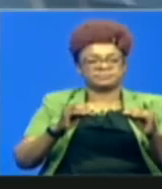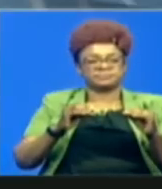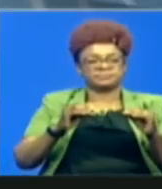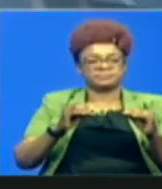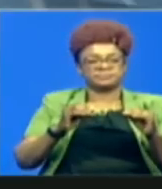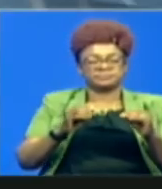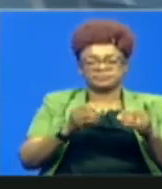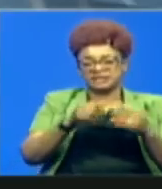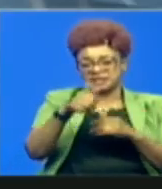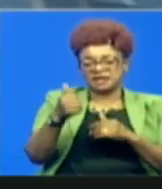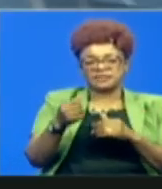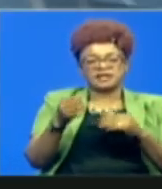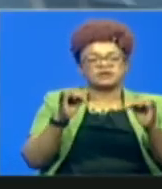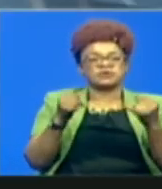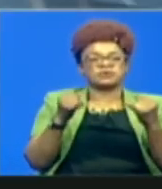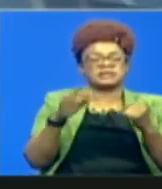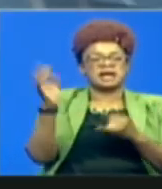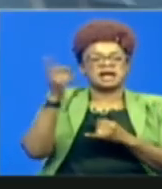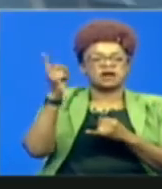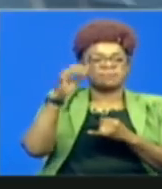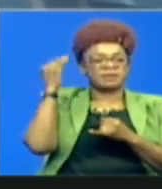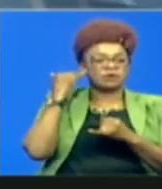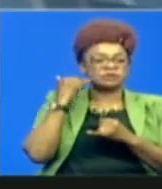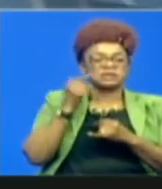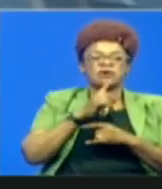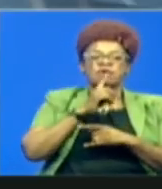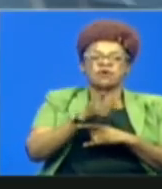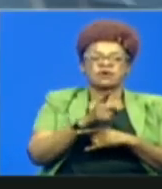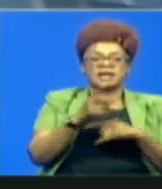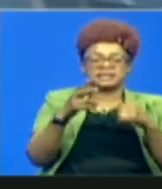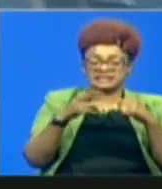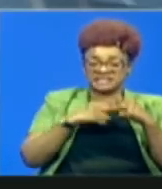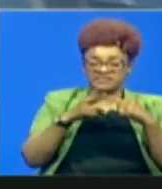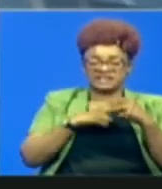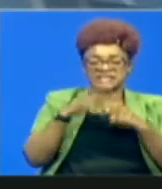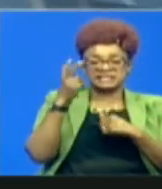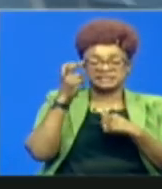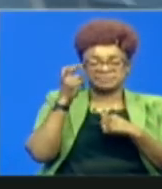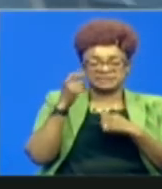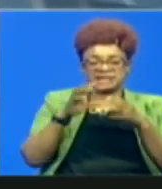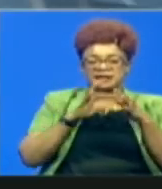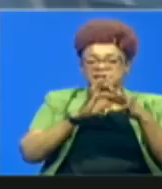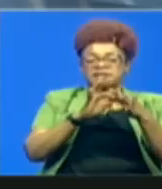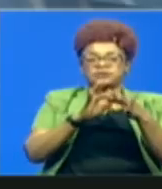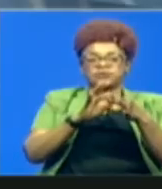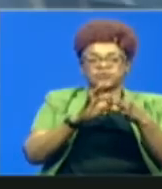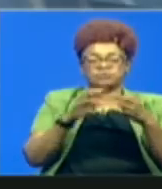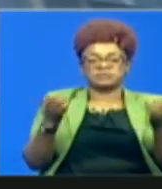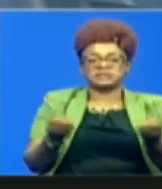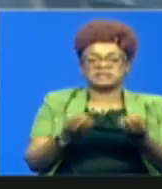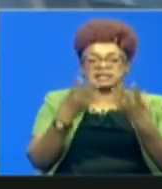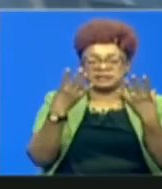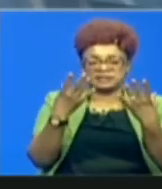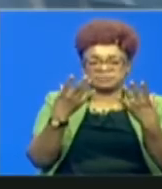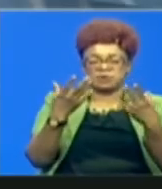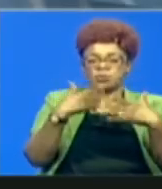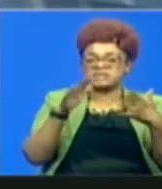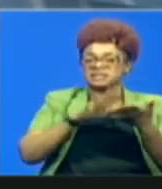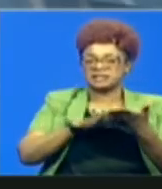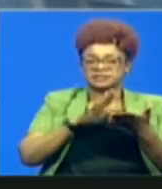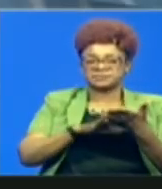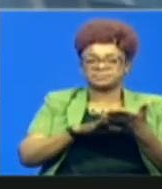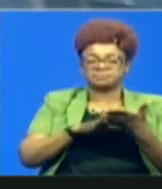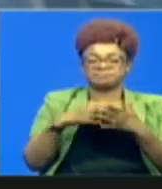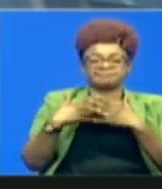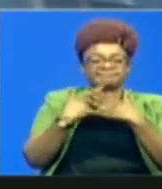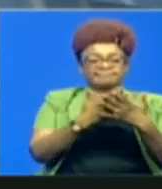And in other news, a Nairobi court has ordered that 7 suspects linked to the terror attack at 14 Riverside Drive be remanded for